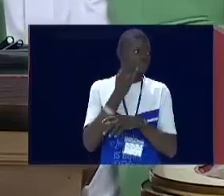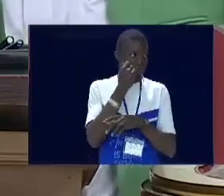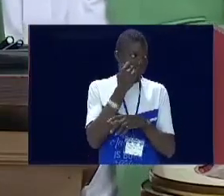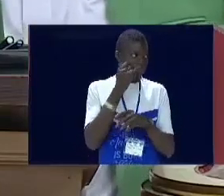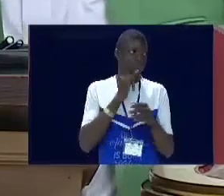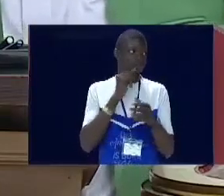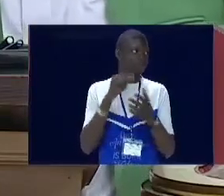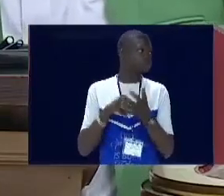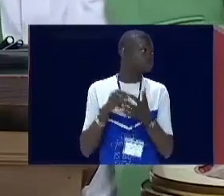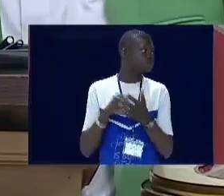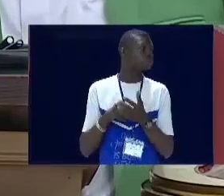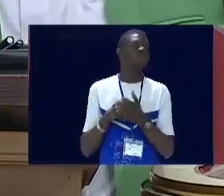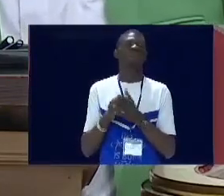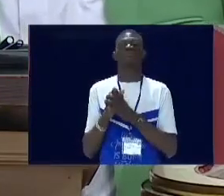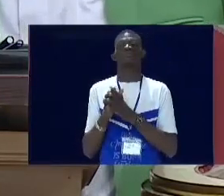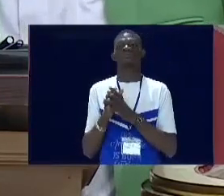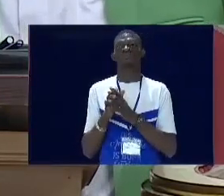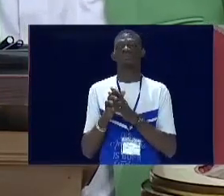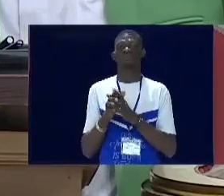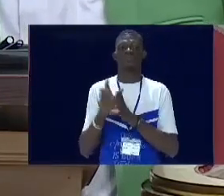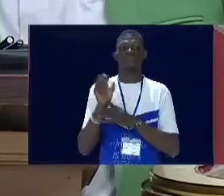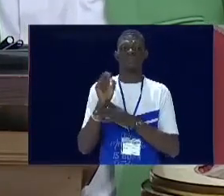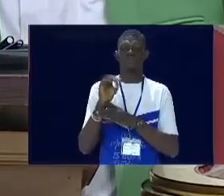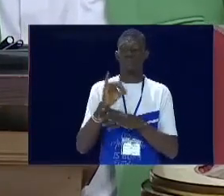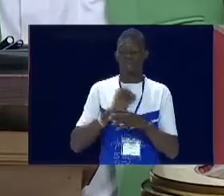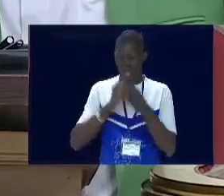ni. But I obeyed him.